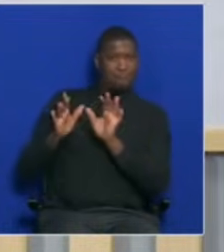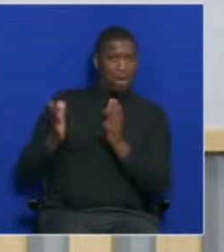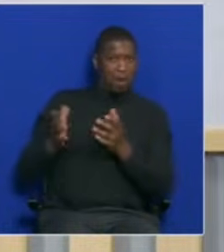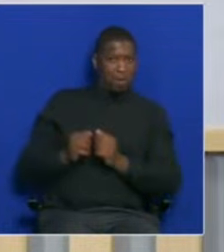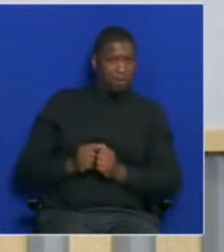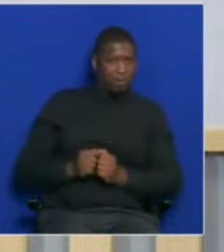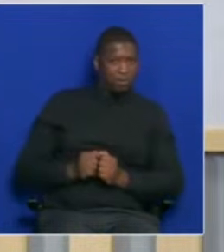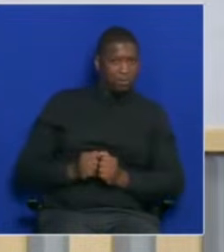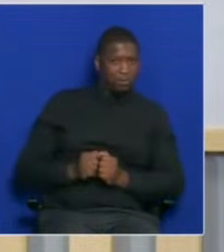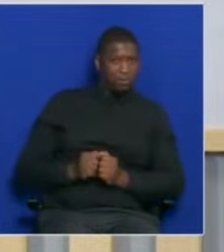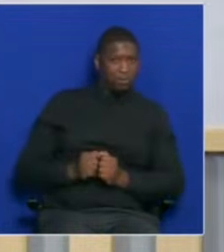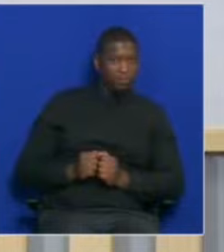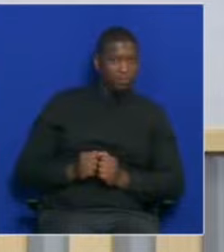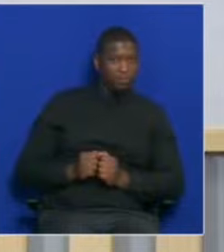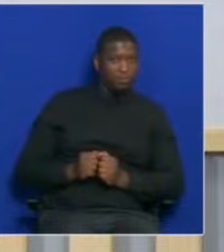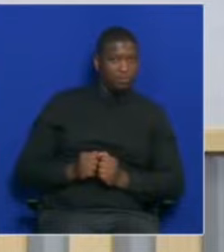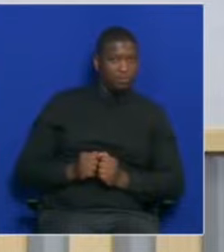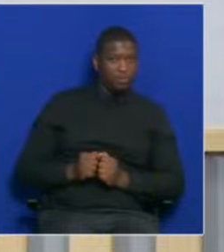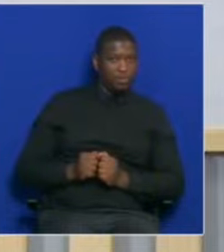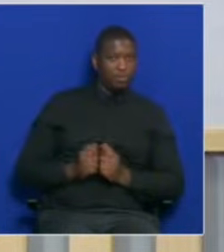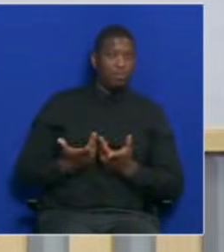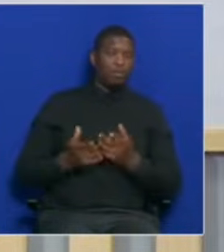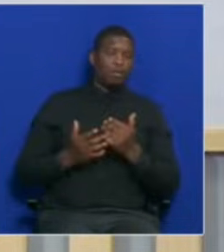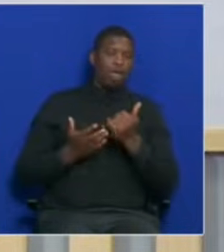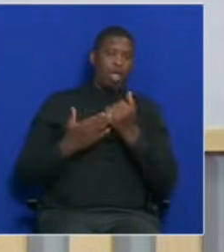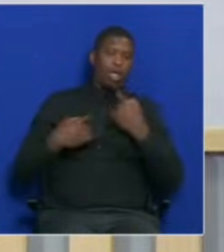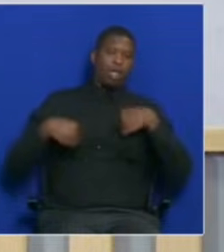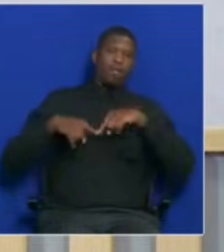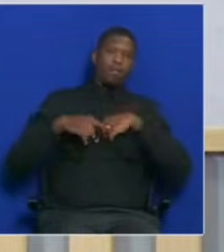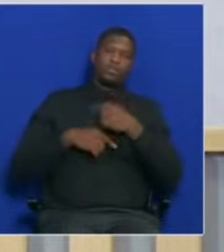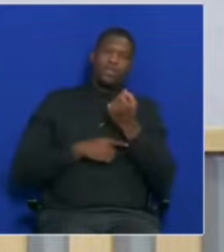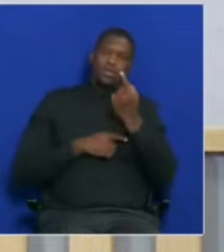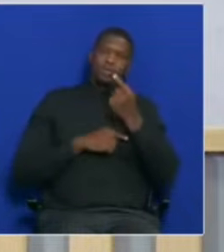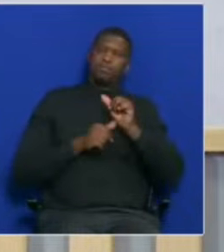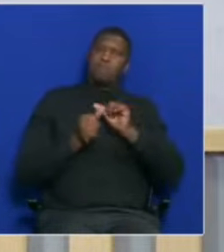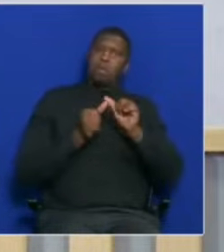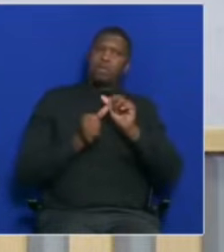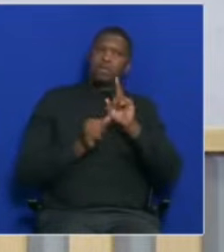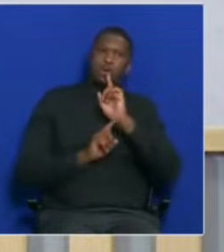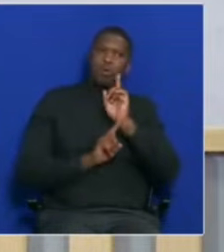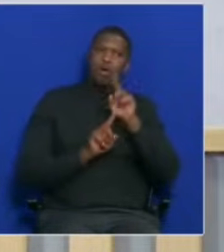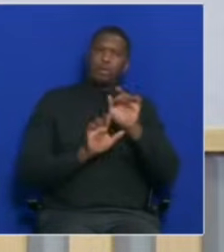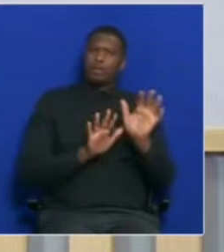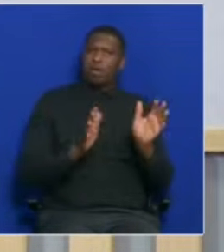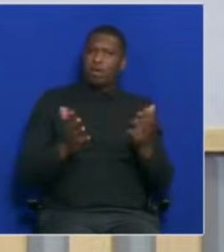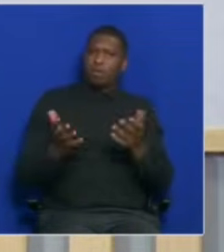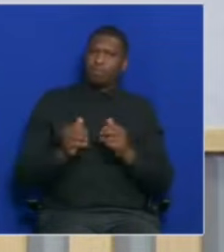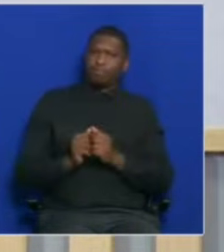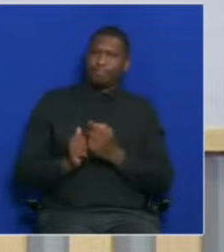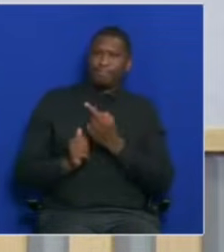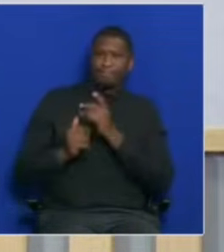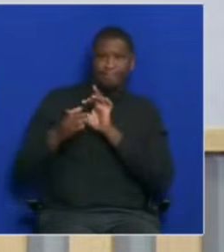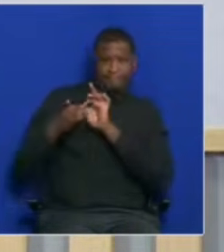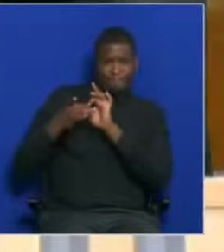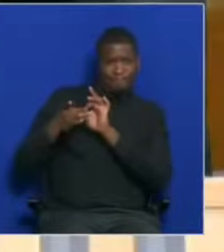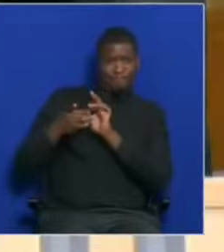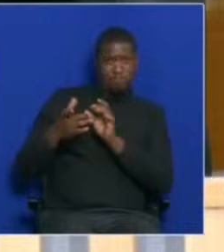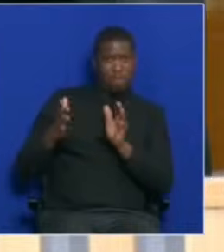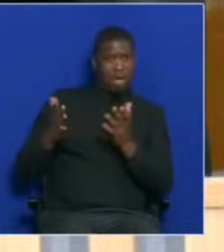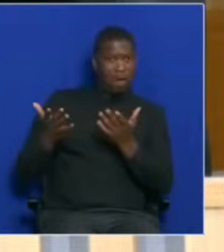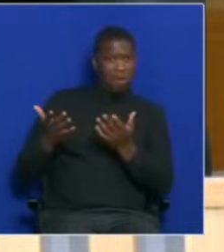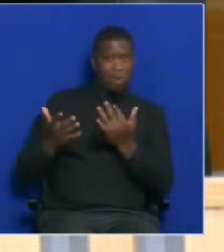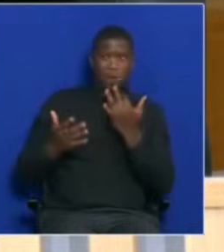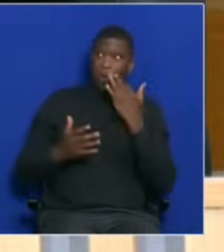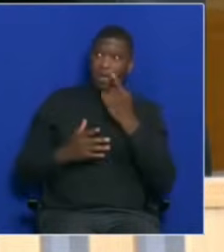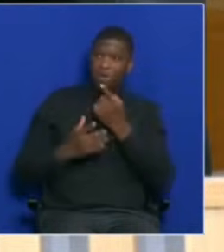hopefully provides an explanation of your posture when she's doing clearly things that are